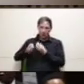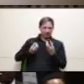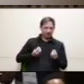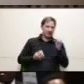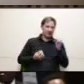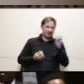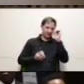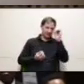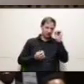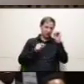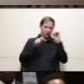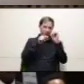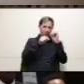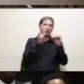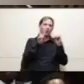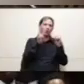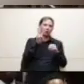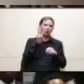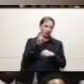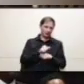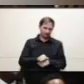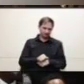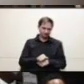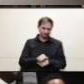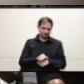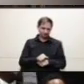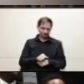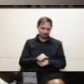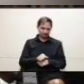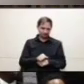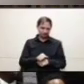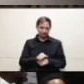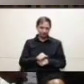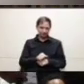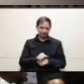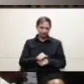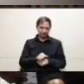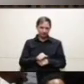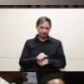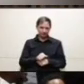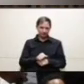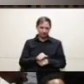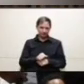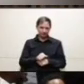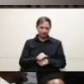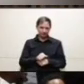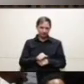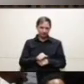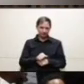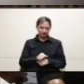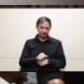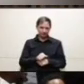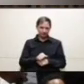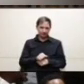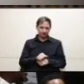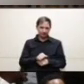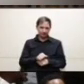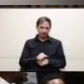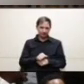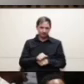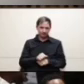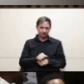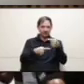0.42. Honorable Chair, we have remedial action to capacitate or to increase the revenue in our